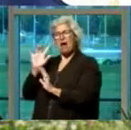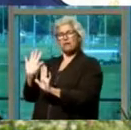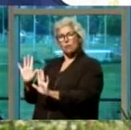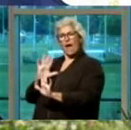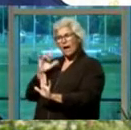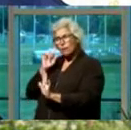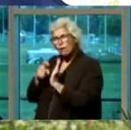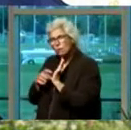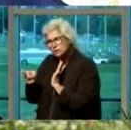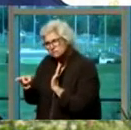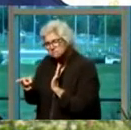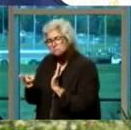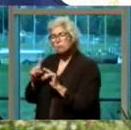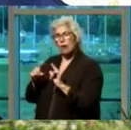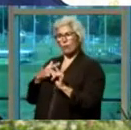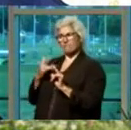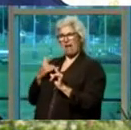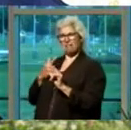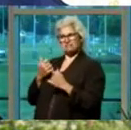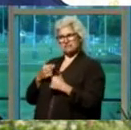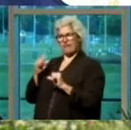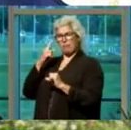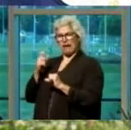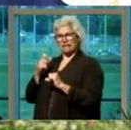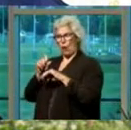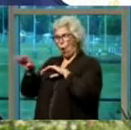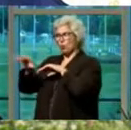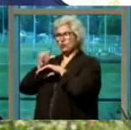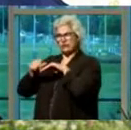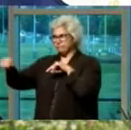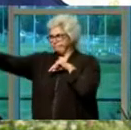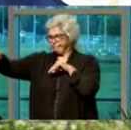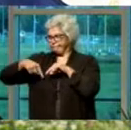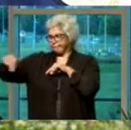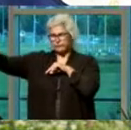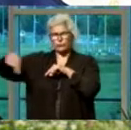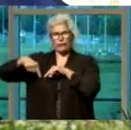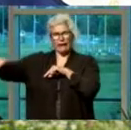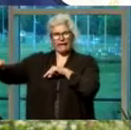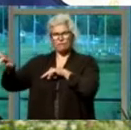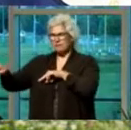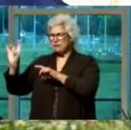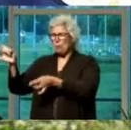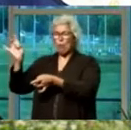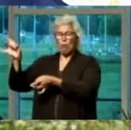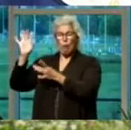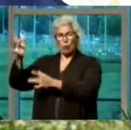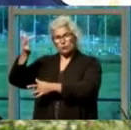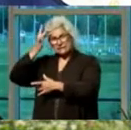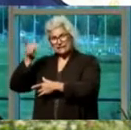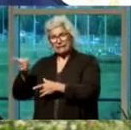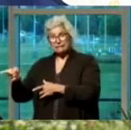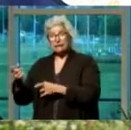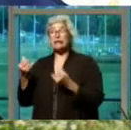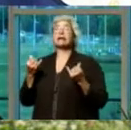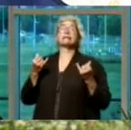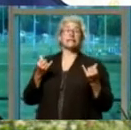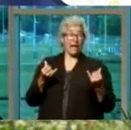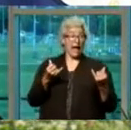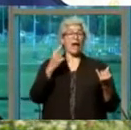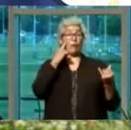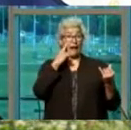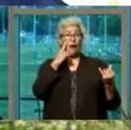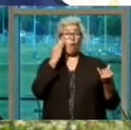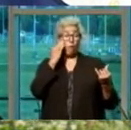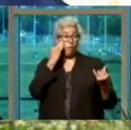safe because, after all, an ocean separated our hog industry from this devastating disease. Today, we now realize we're